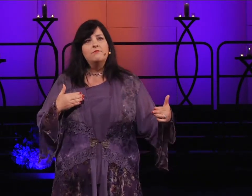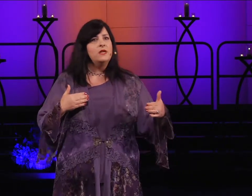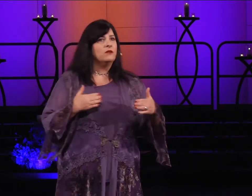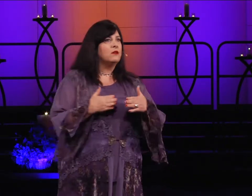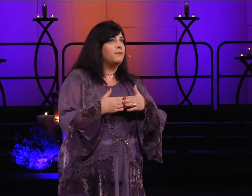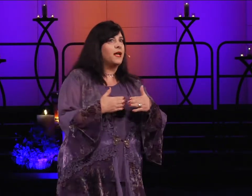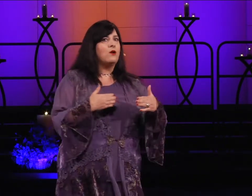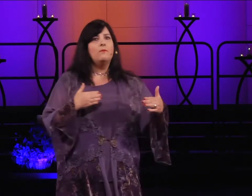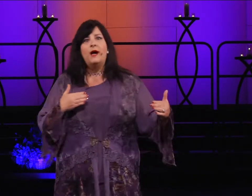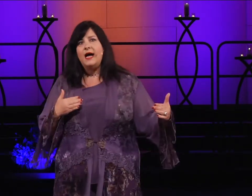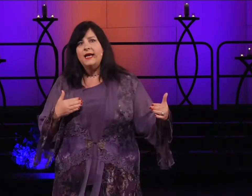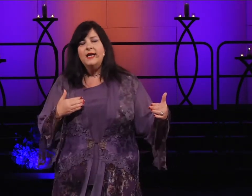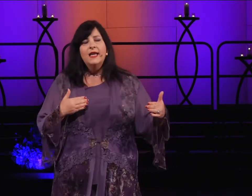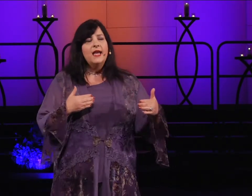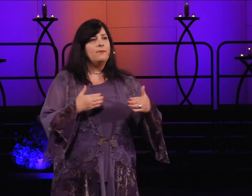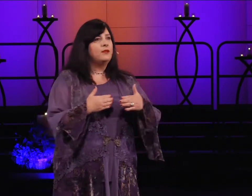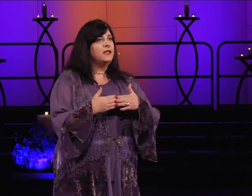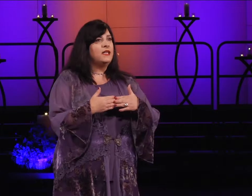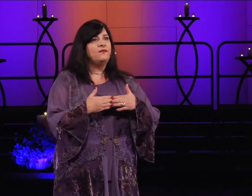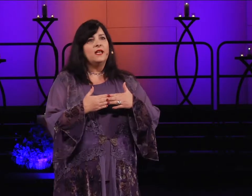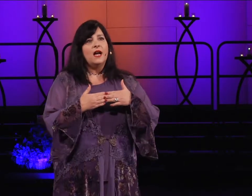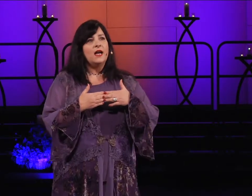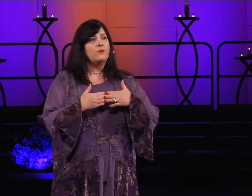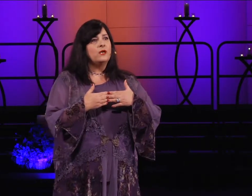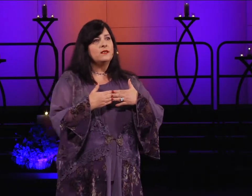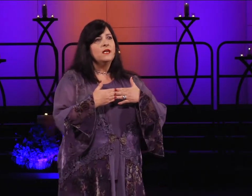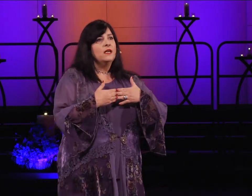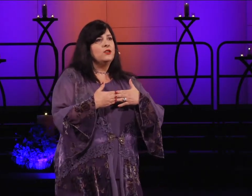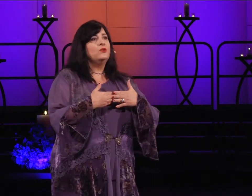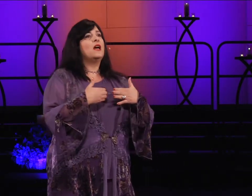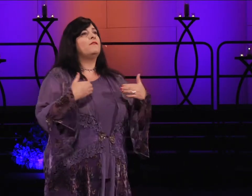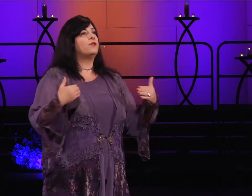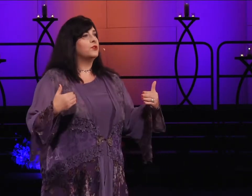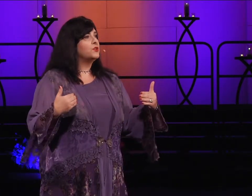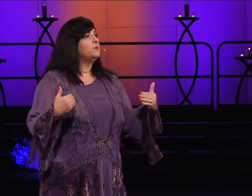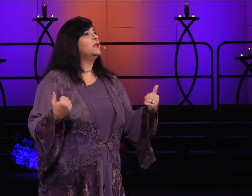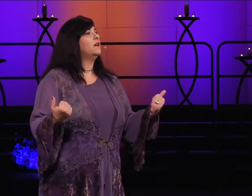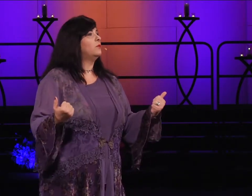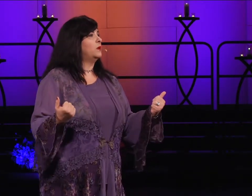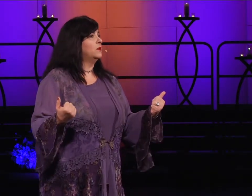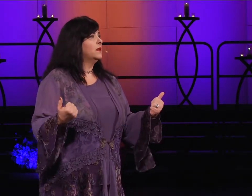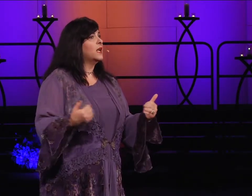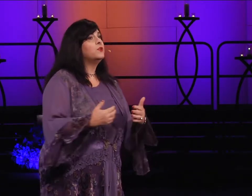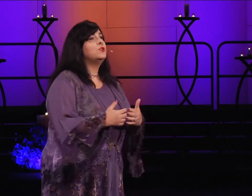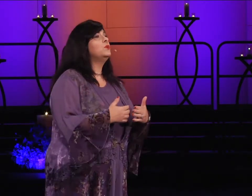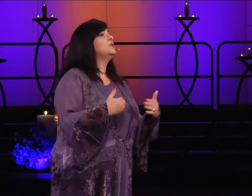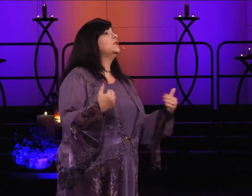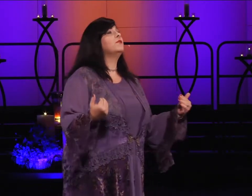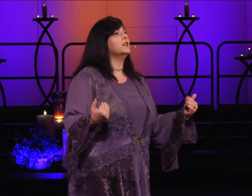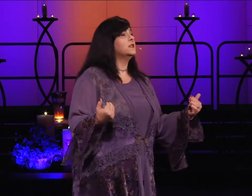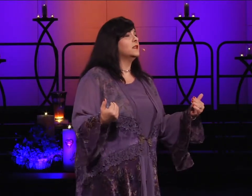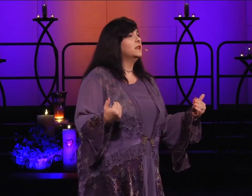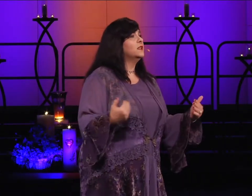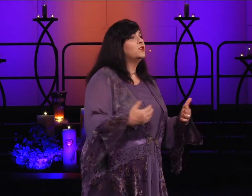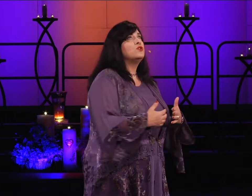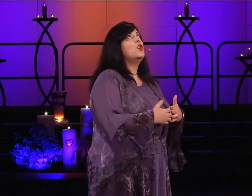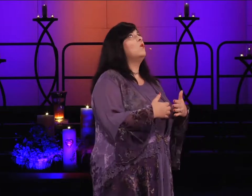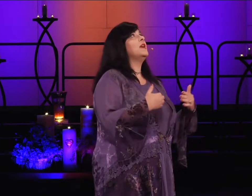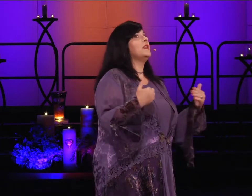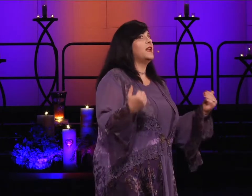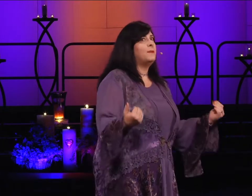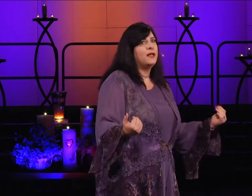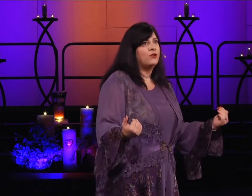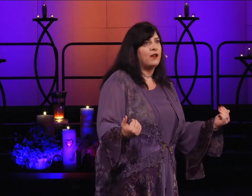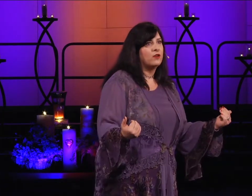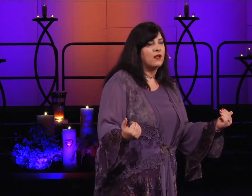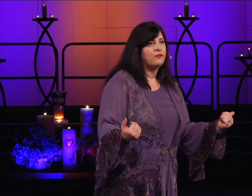image in the mirror and my own body and believe that I was too diverse to be lovable, that I was too different, that there's no